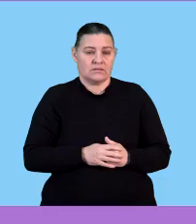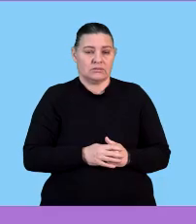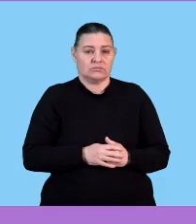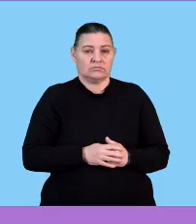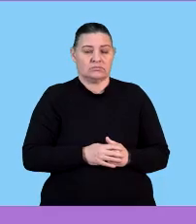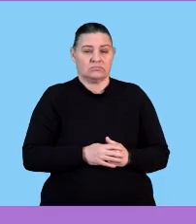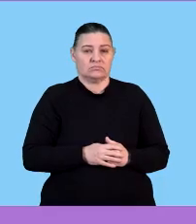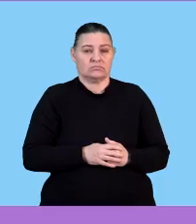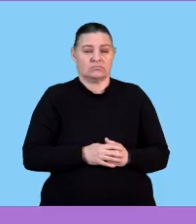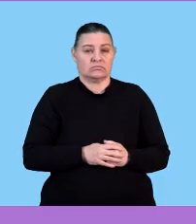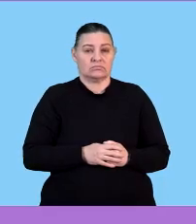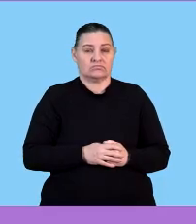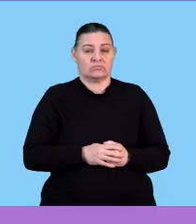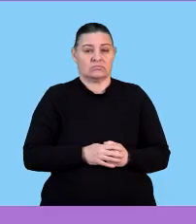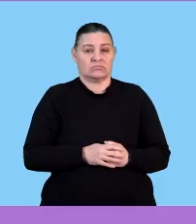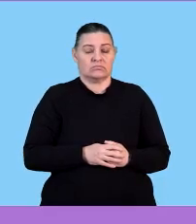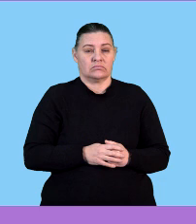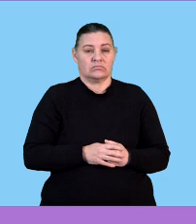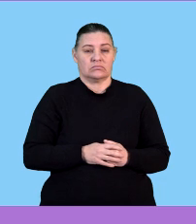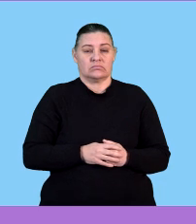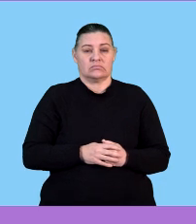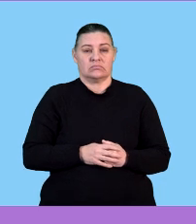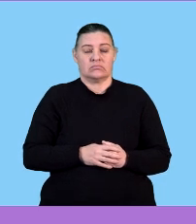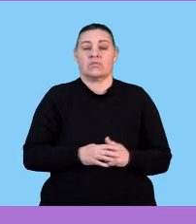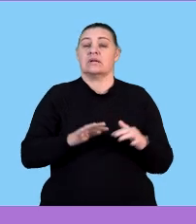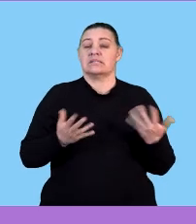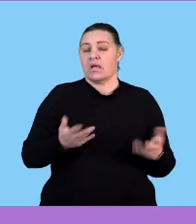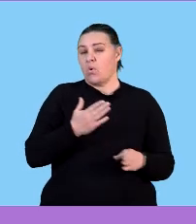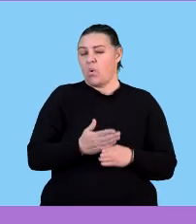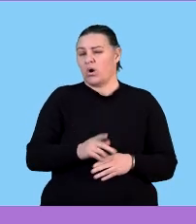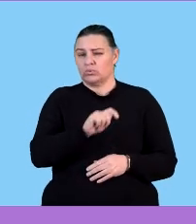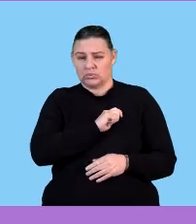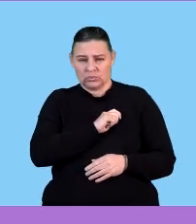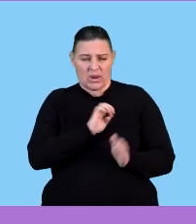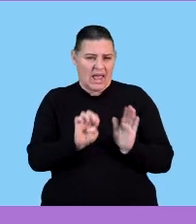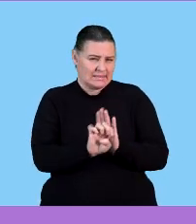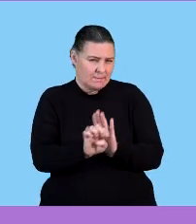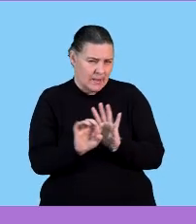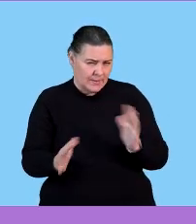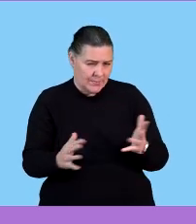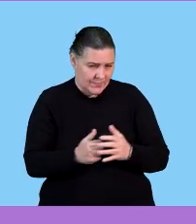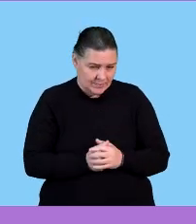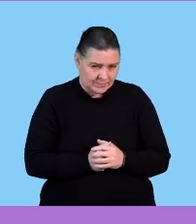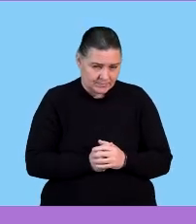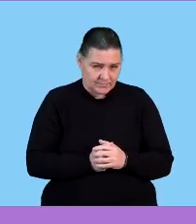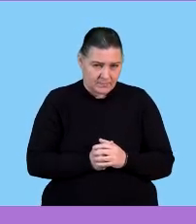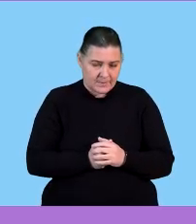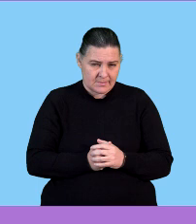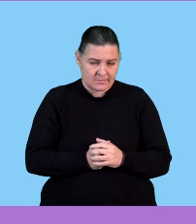dots, the semicolon, those two, that separates the two. All right, let's see how this works in an example.